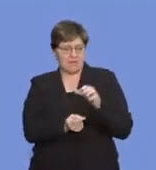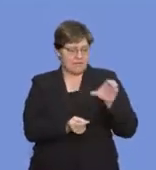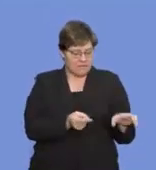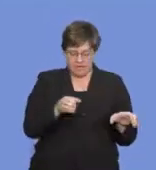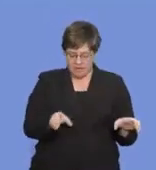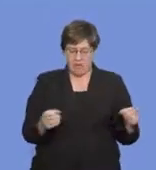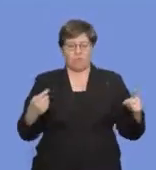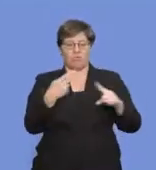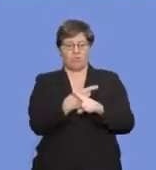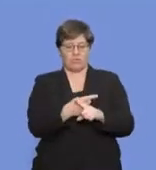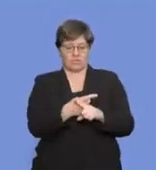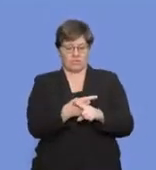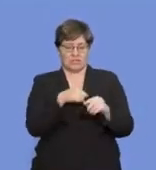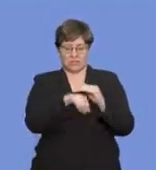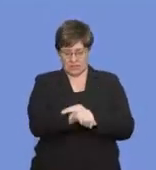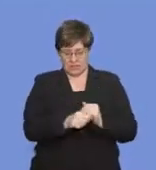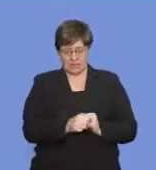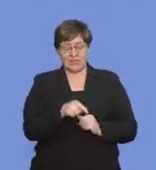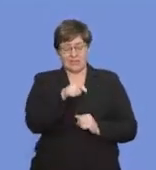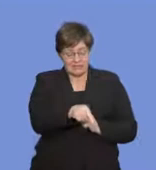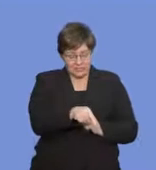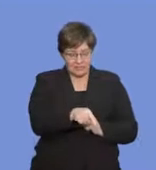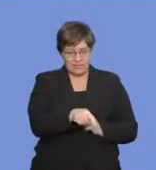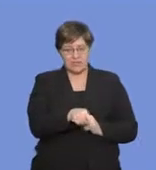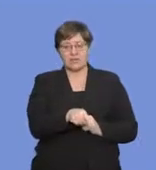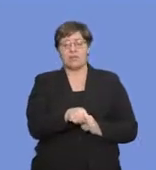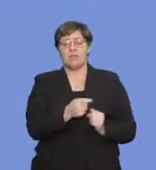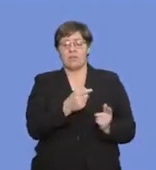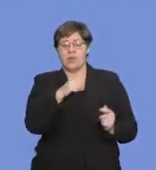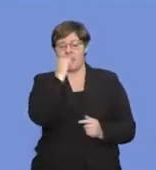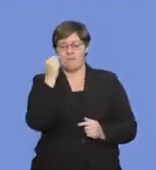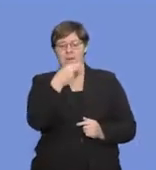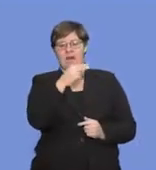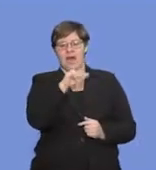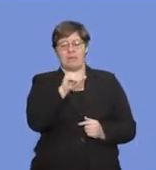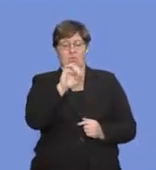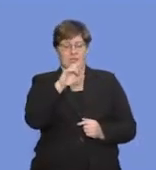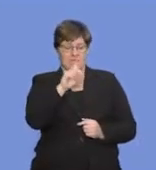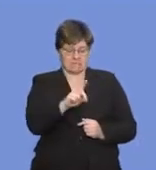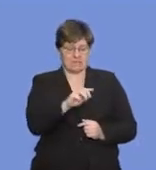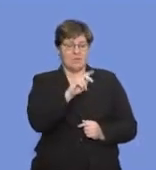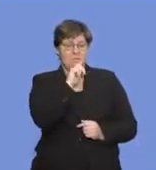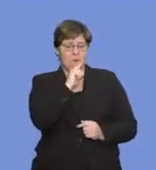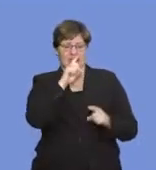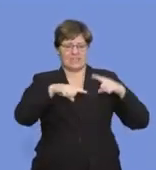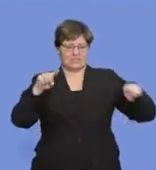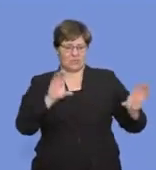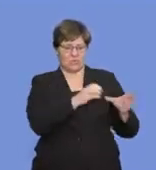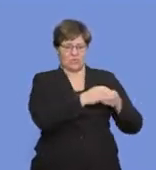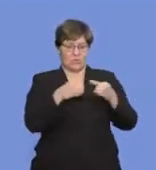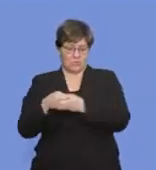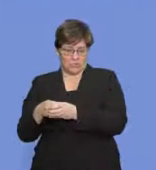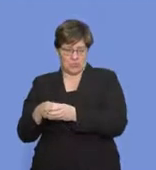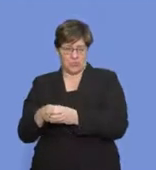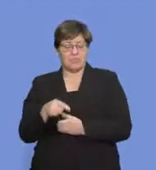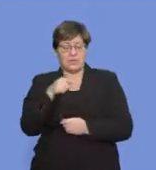between different species. We have offspring that usually we call them hybrids, because they come from different species,